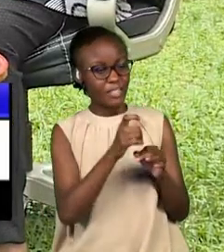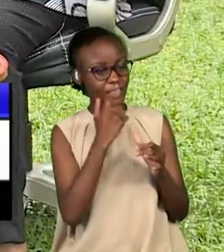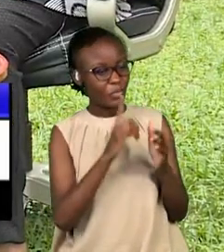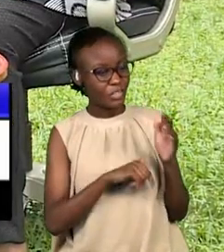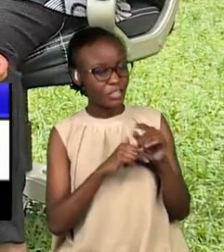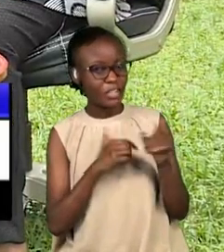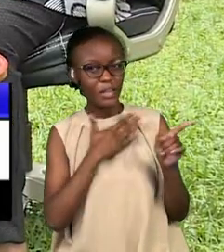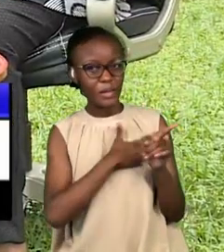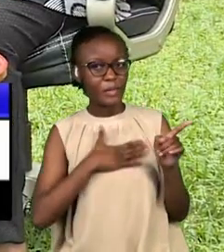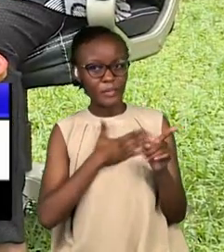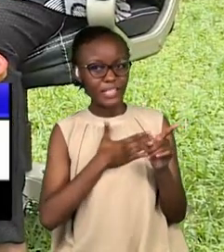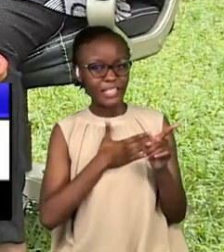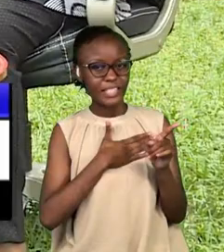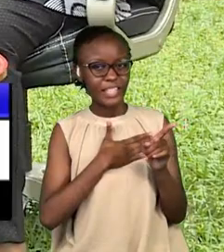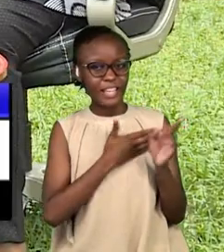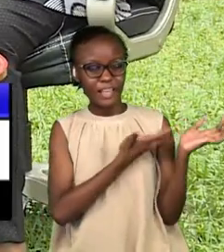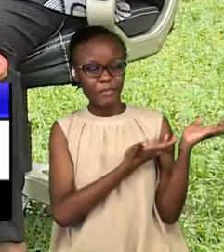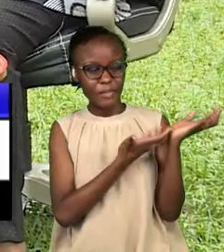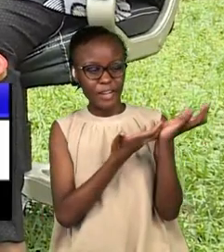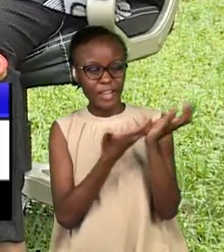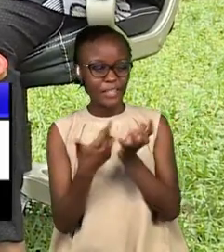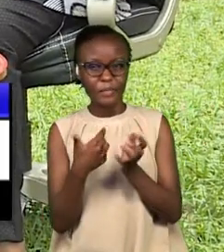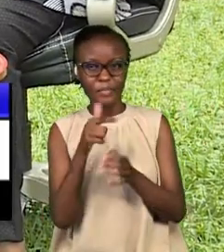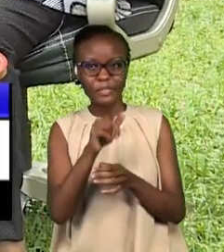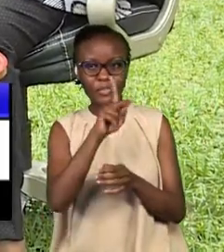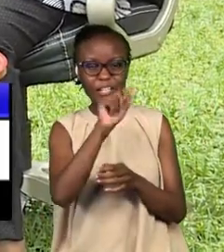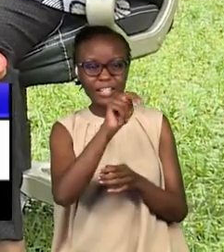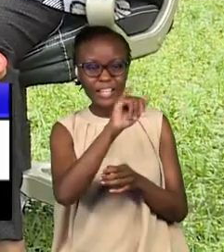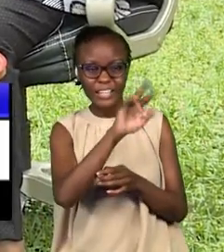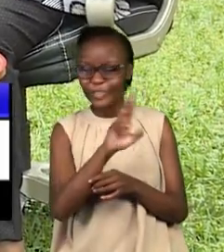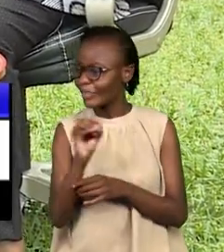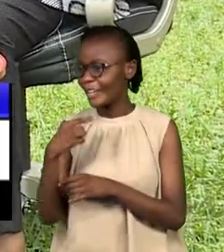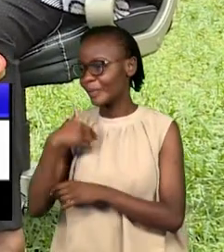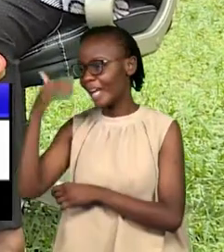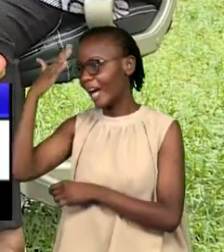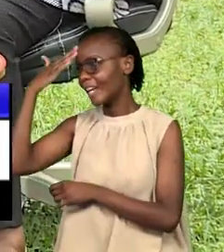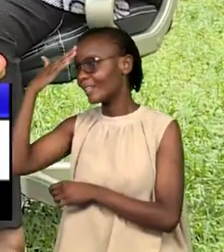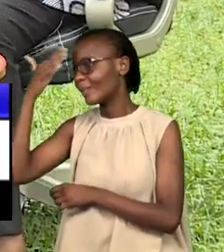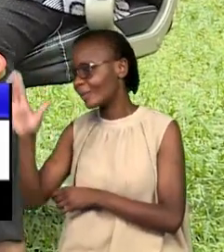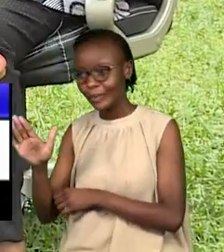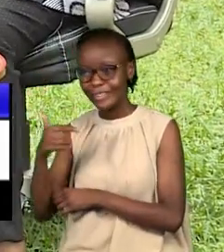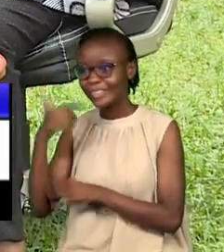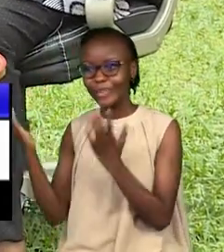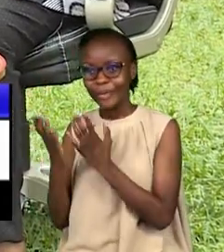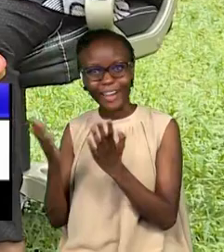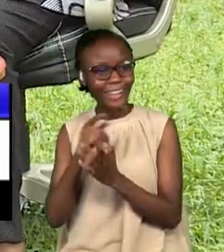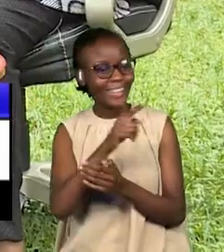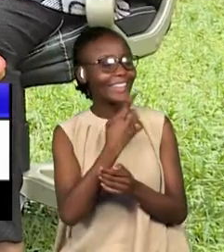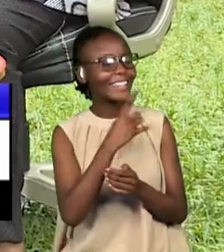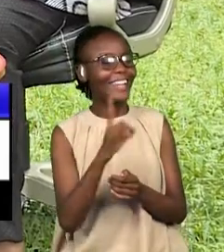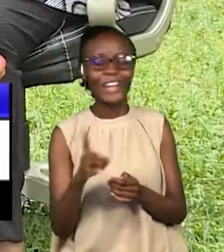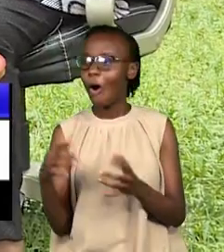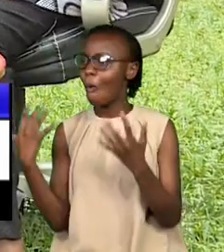Ngahu, take me to Kanairo, where would you take them? Kanairo? I have no idea where that is. Where exactly is that? Nairobi. Oh